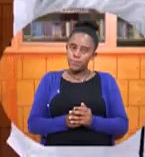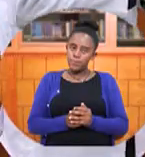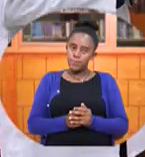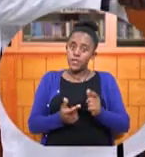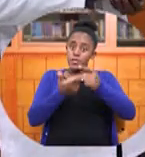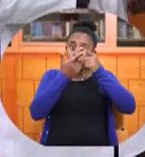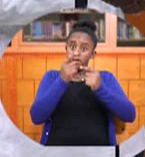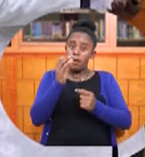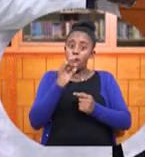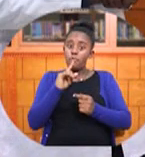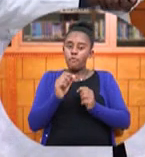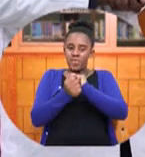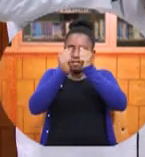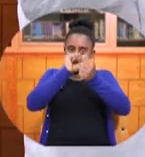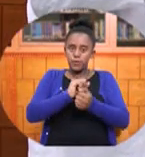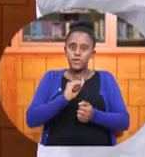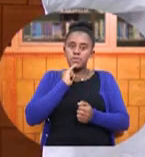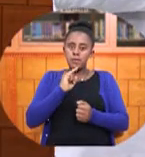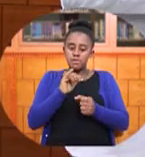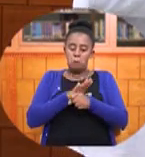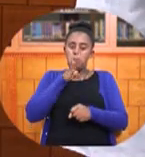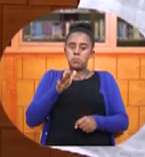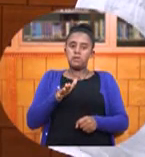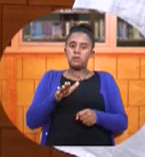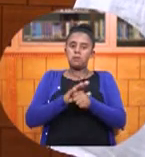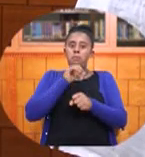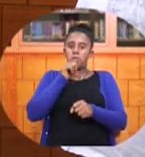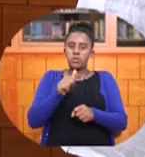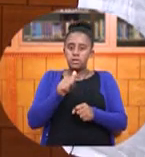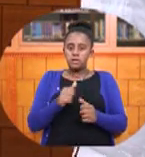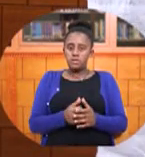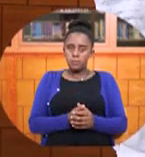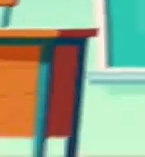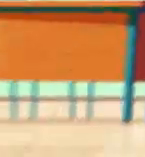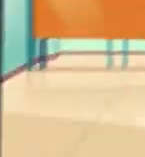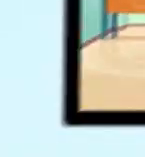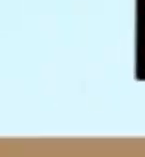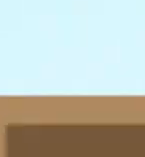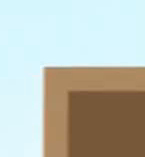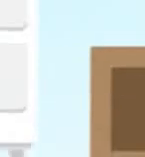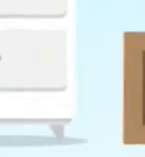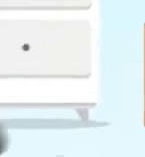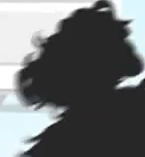The second type of metamorphosis is called incomplete metamorphosis.